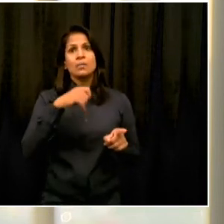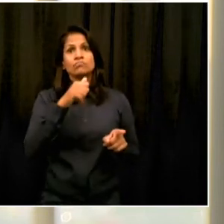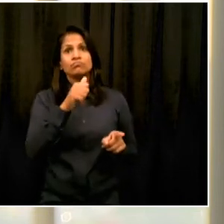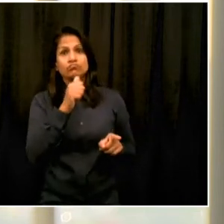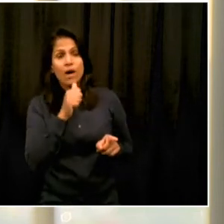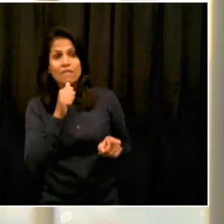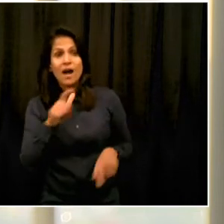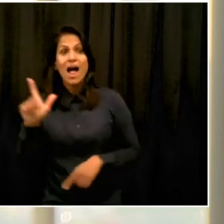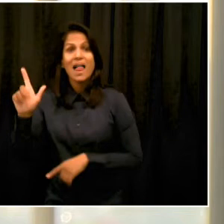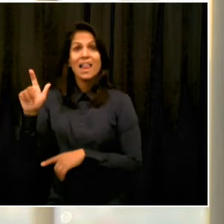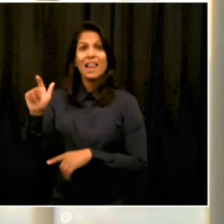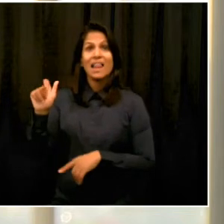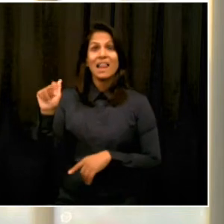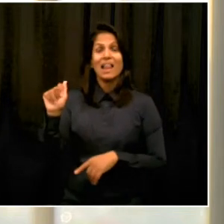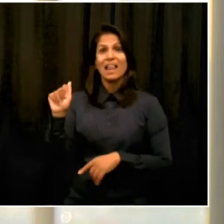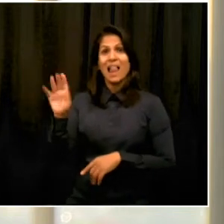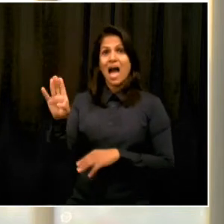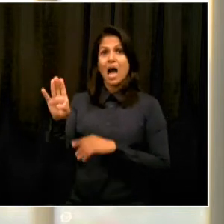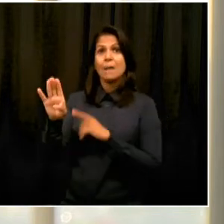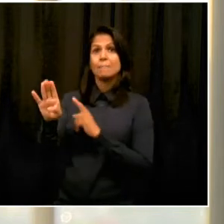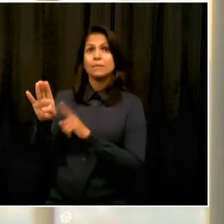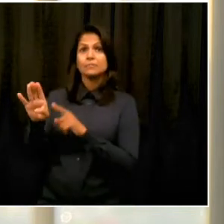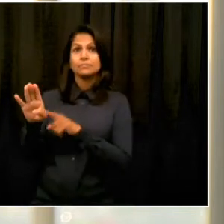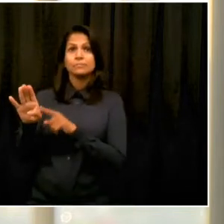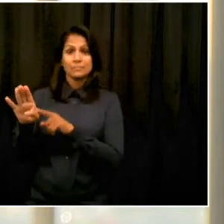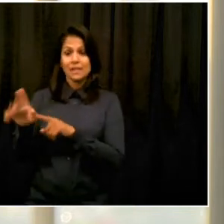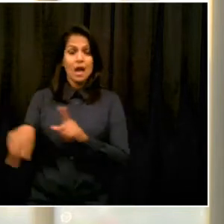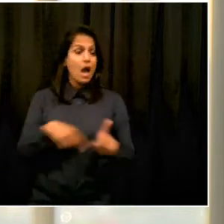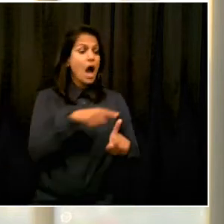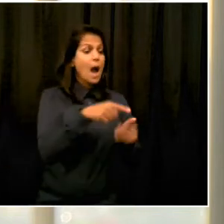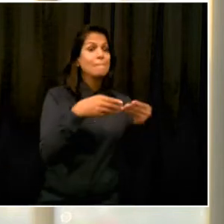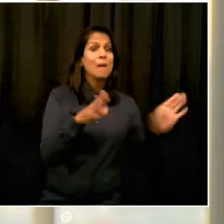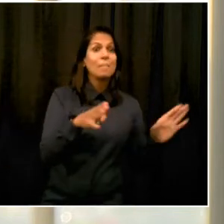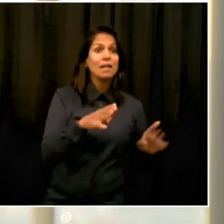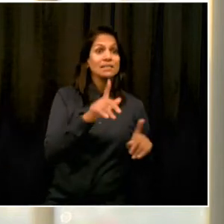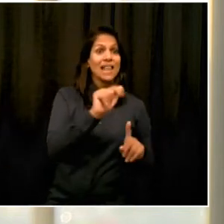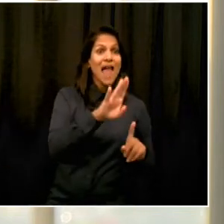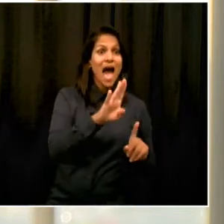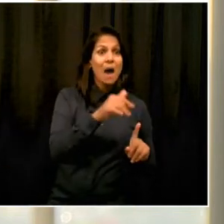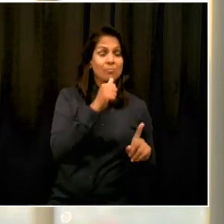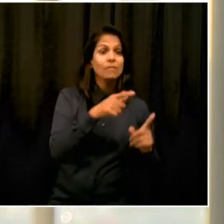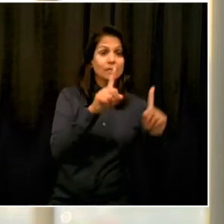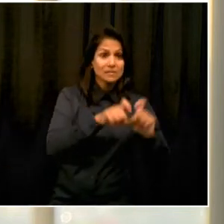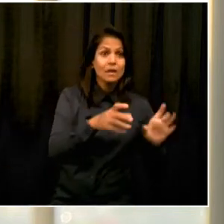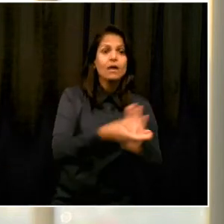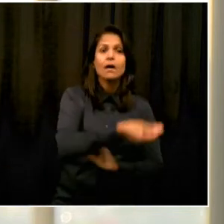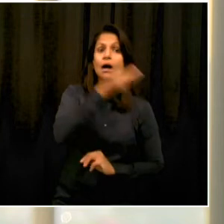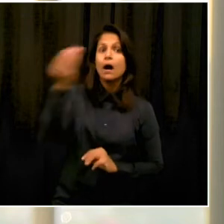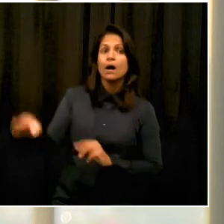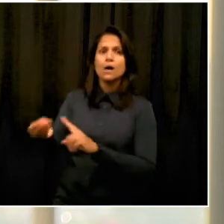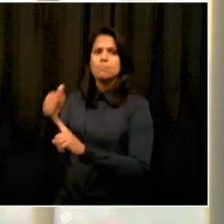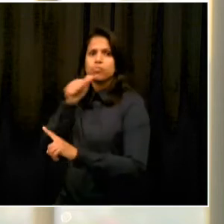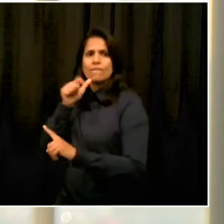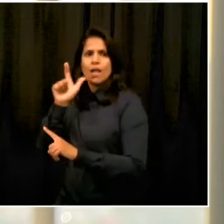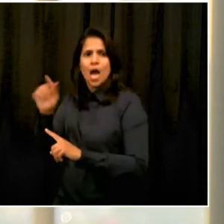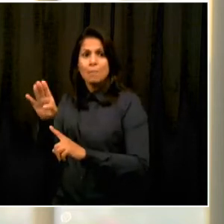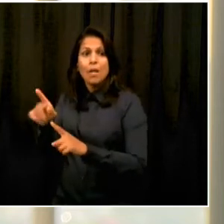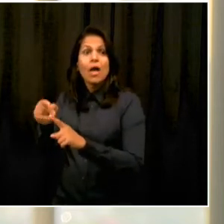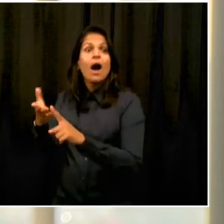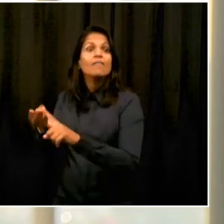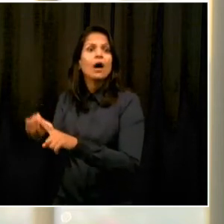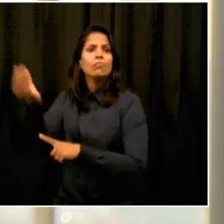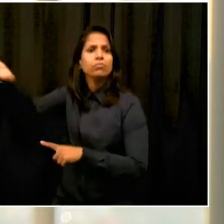like the CityMD, sir, that you went to, it's generally within 4 days for urgent care centers.